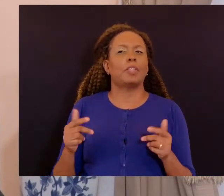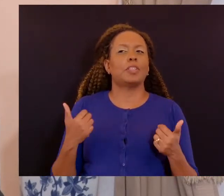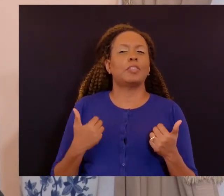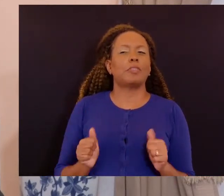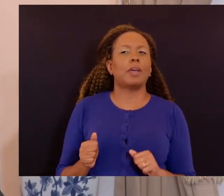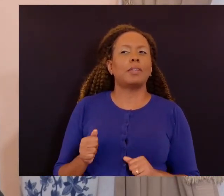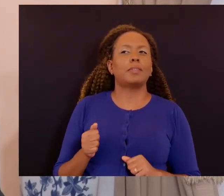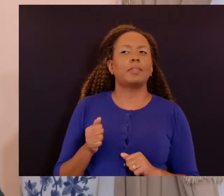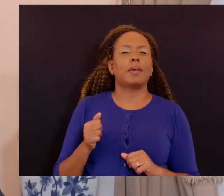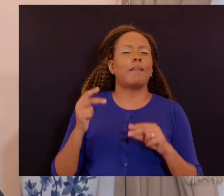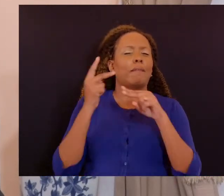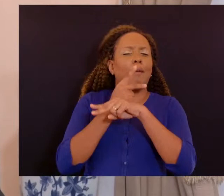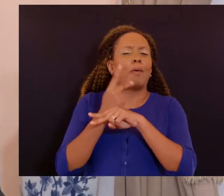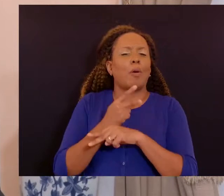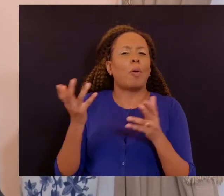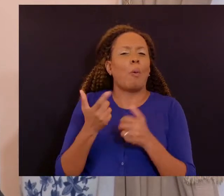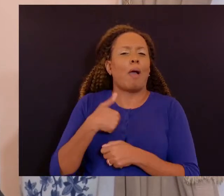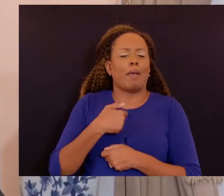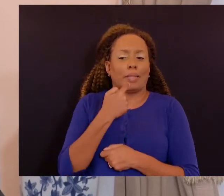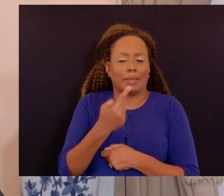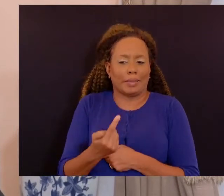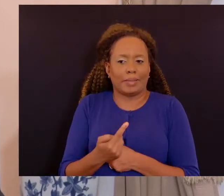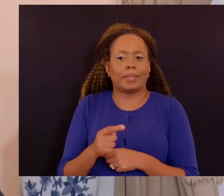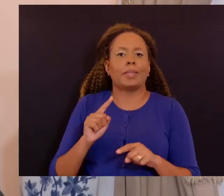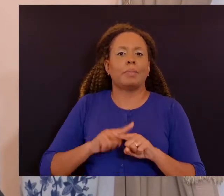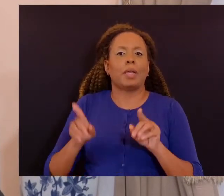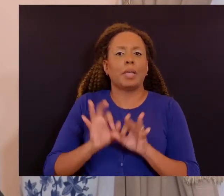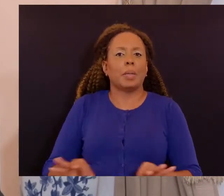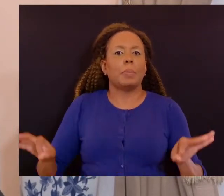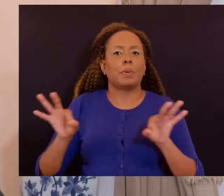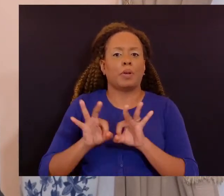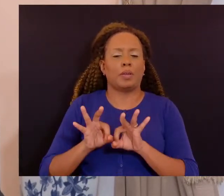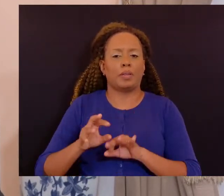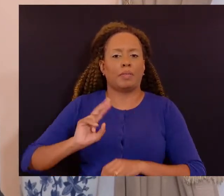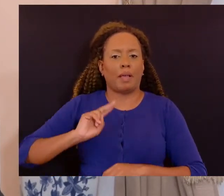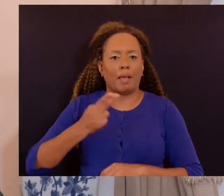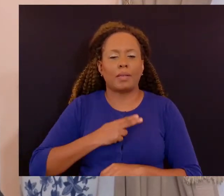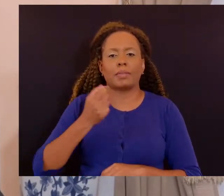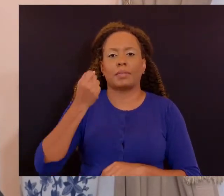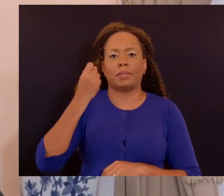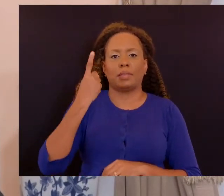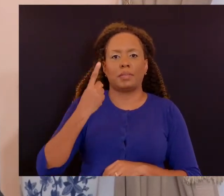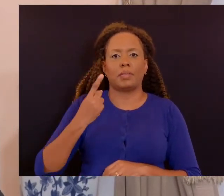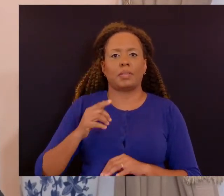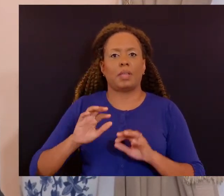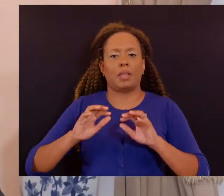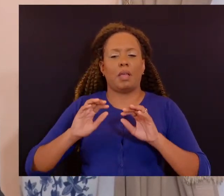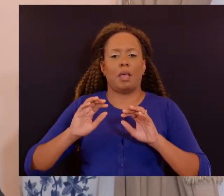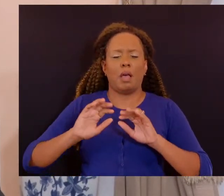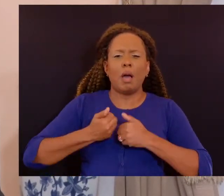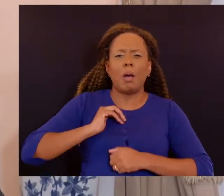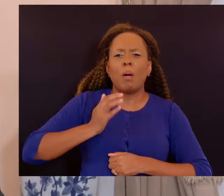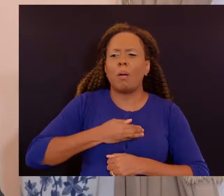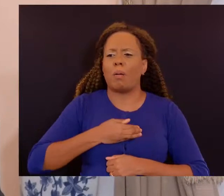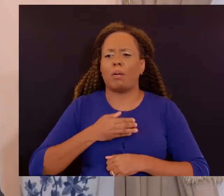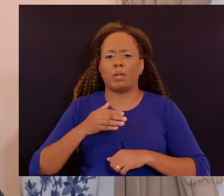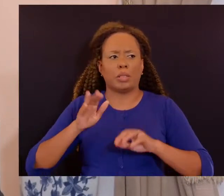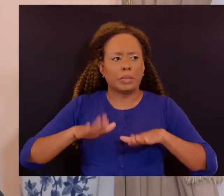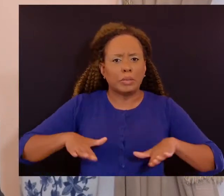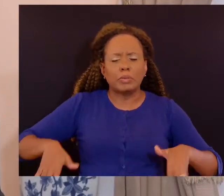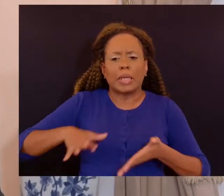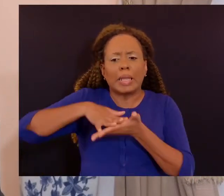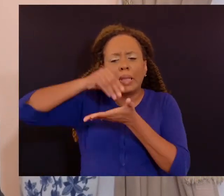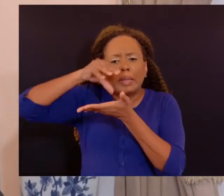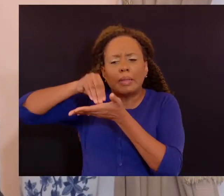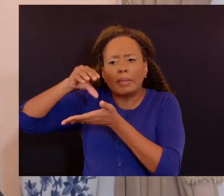year's examination, I think it is important as a country for us to understand how our children have been performing and what is it that has led